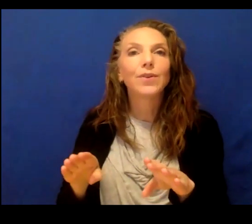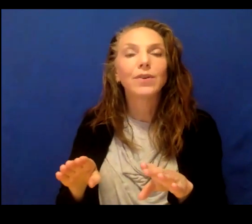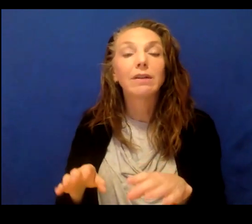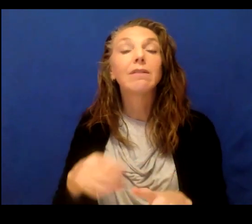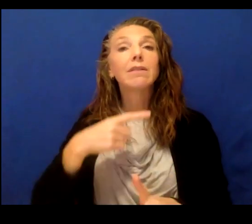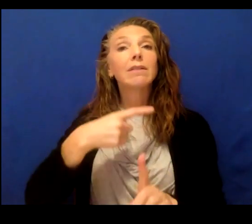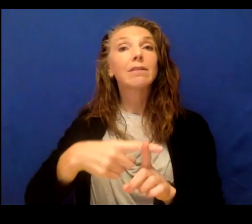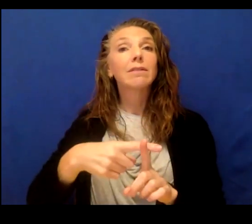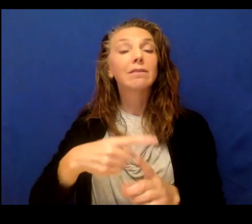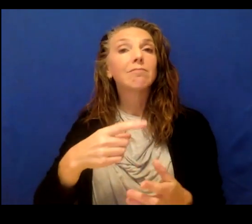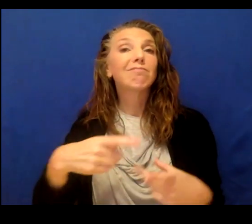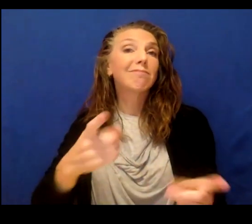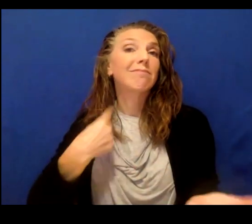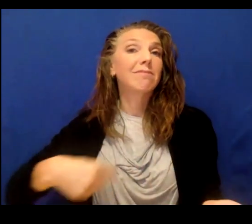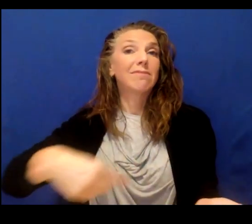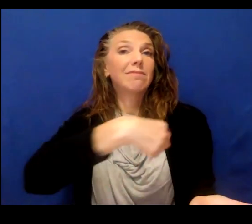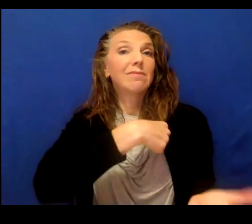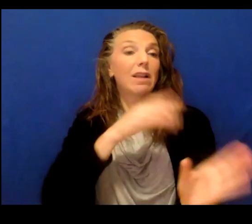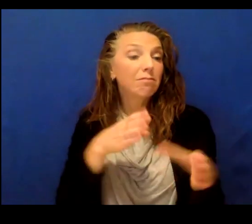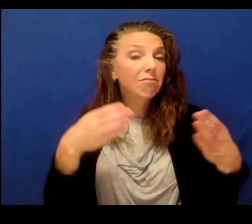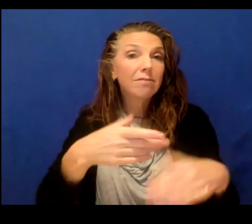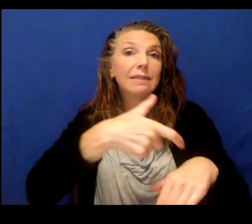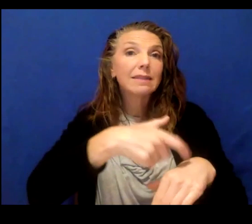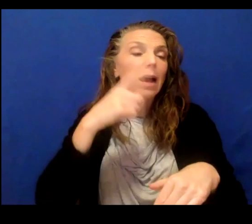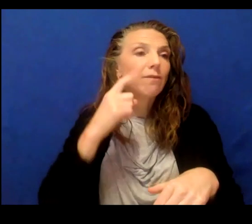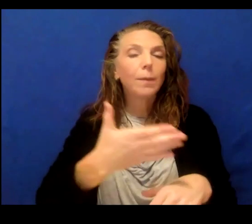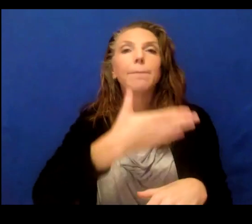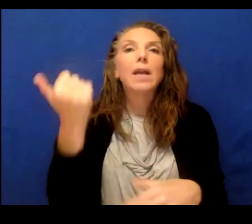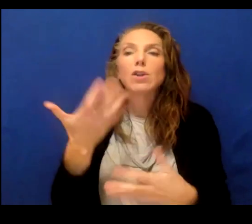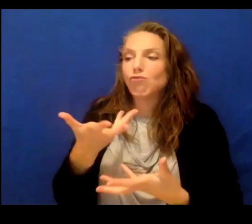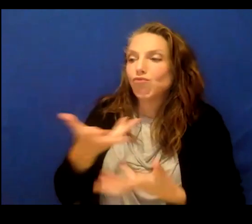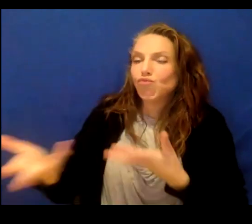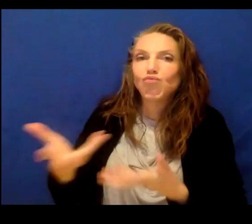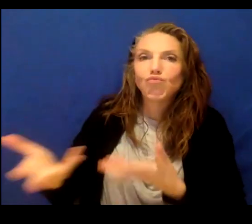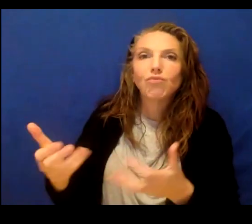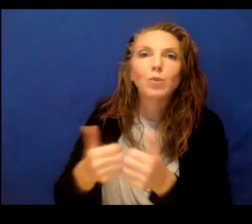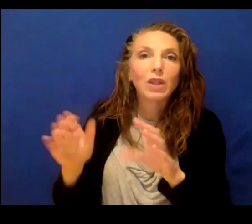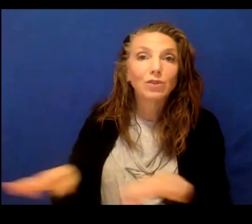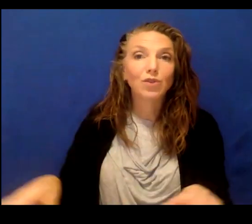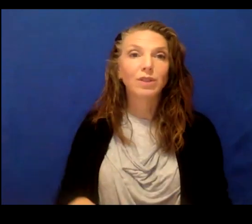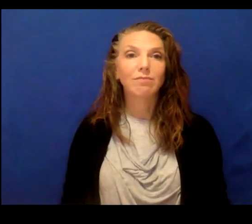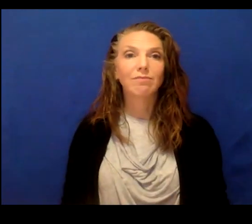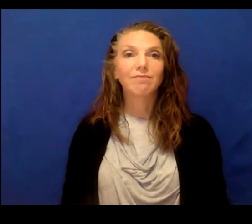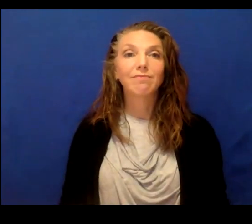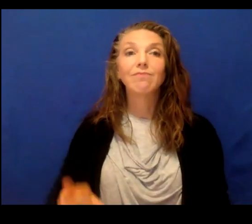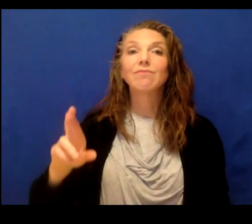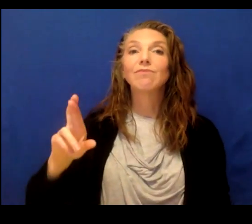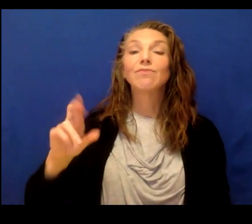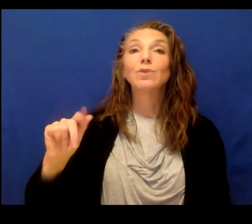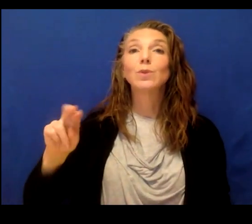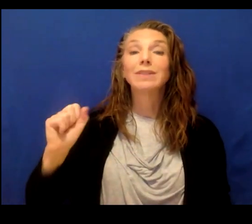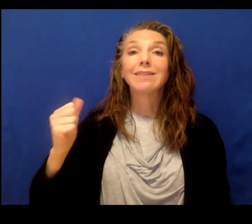then it also allows us to invest time in meaningful interactions. Routines help children